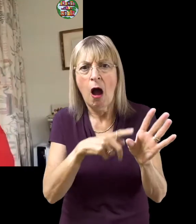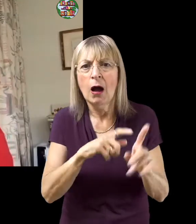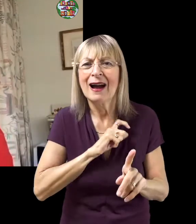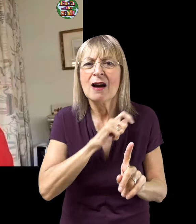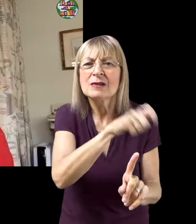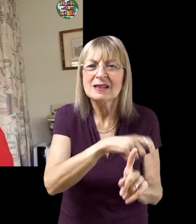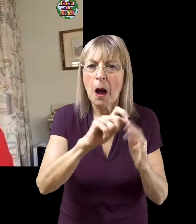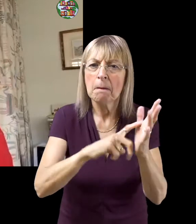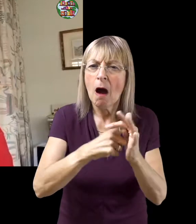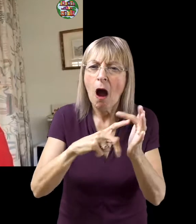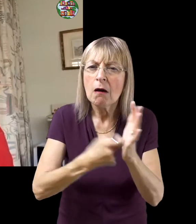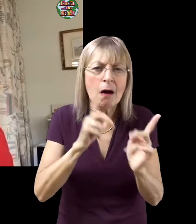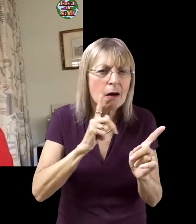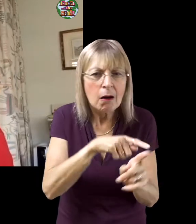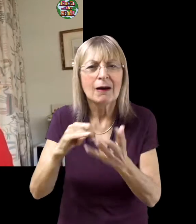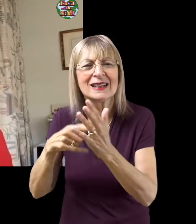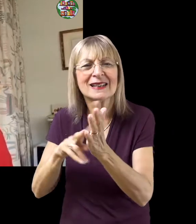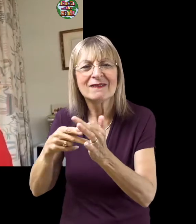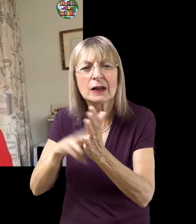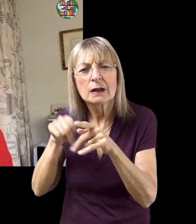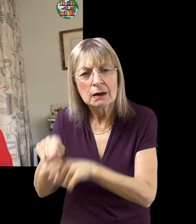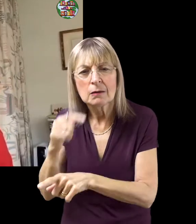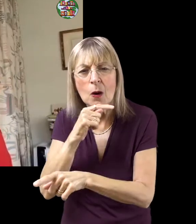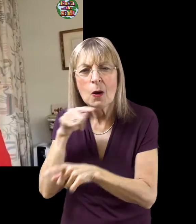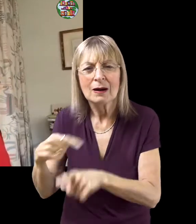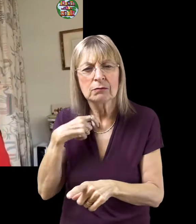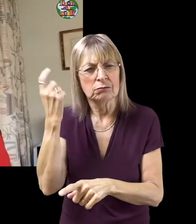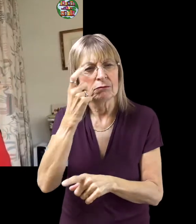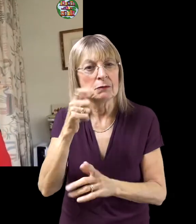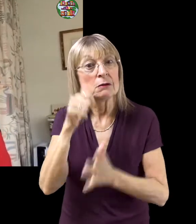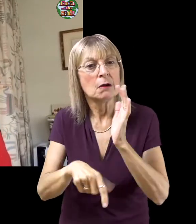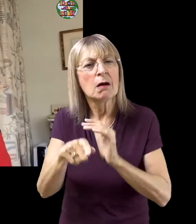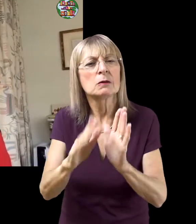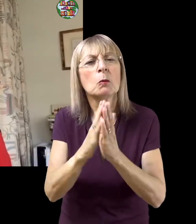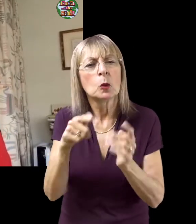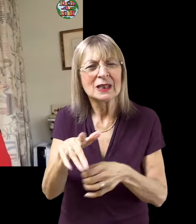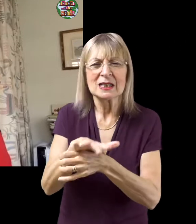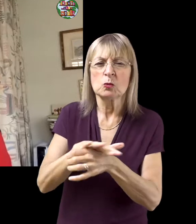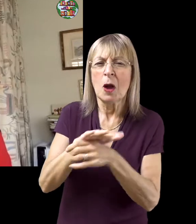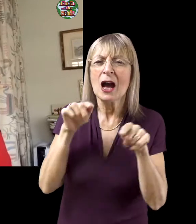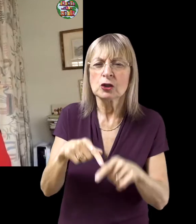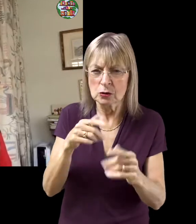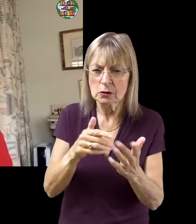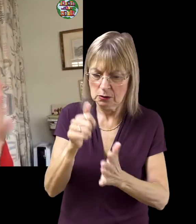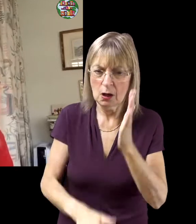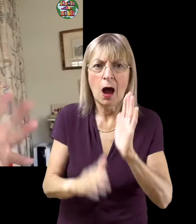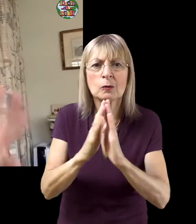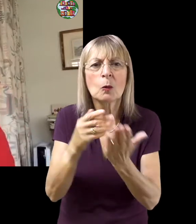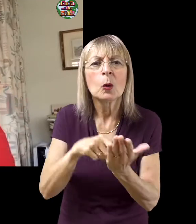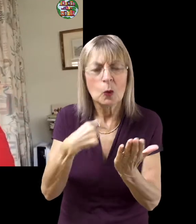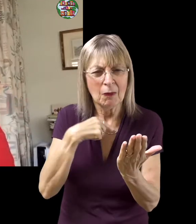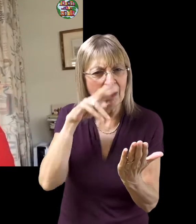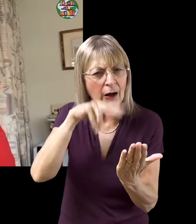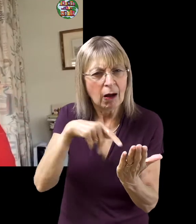young characters called Parker and Sven. And I wonder if you could just, as an introduction, just tell us, I suppose, about the